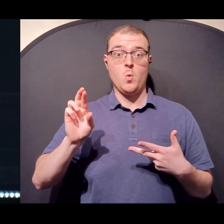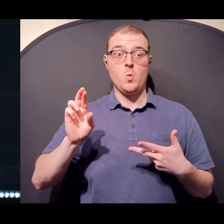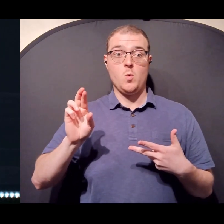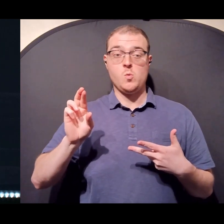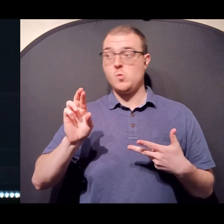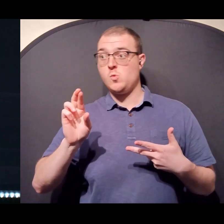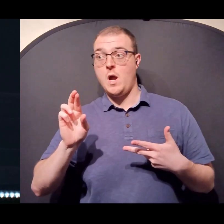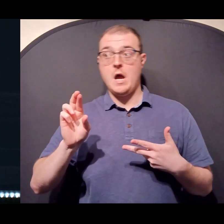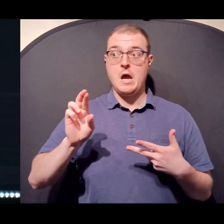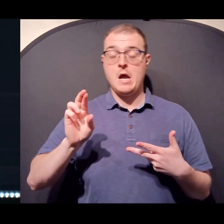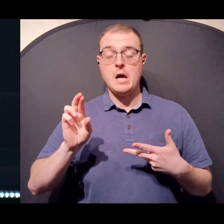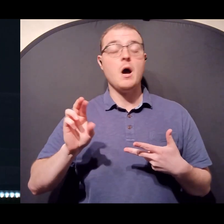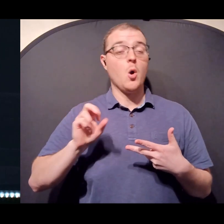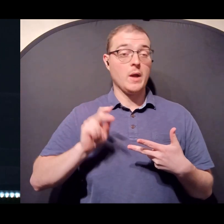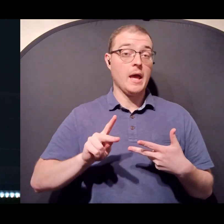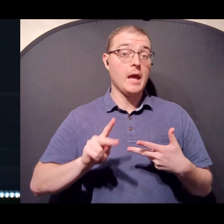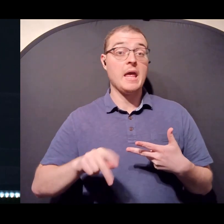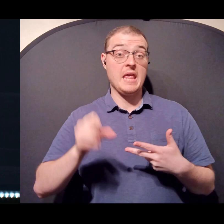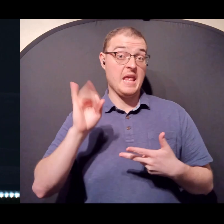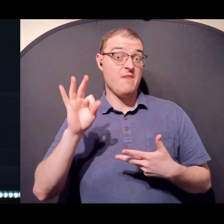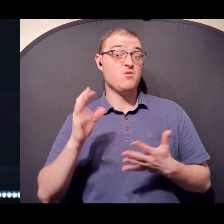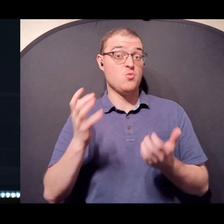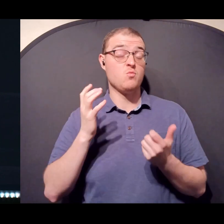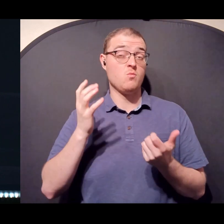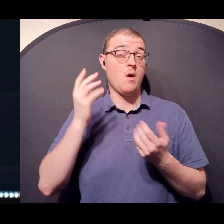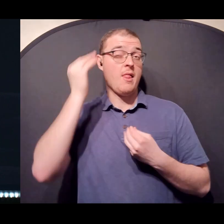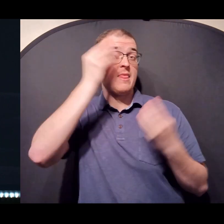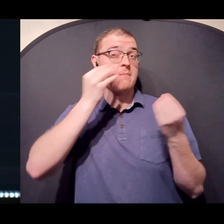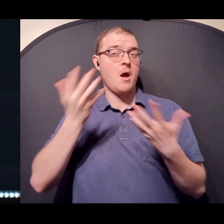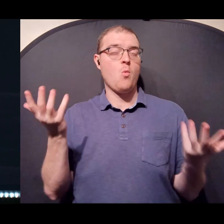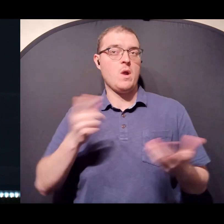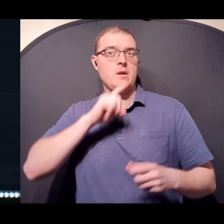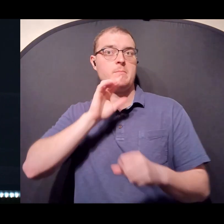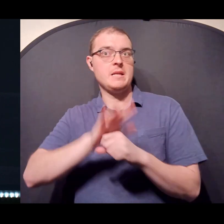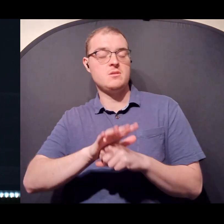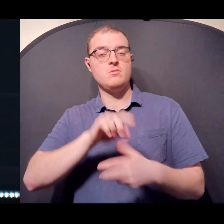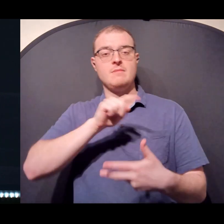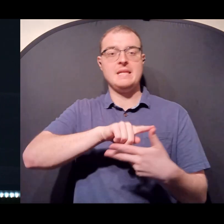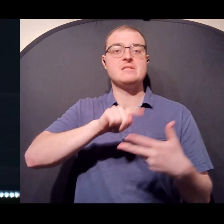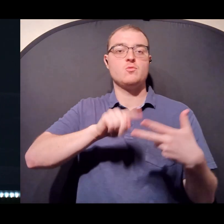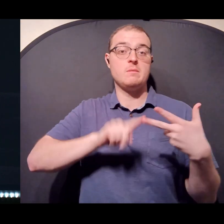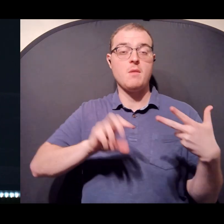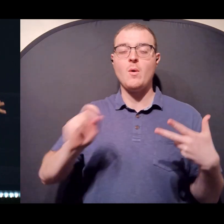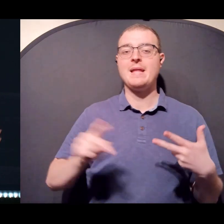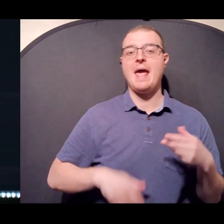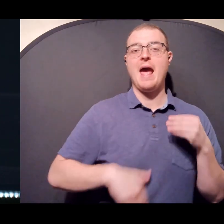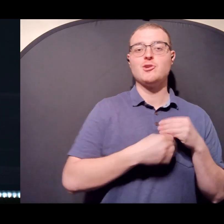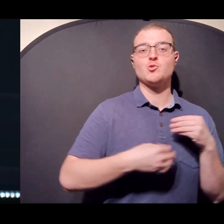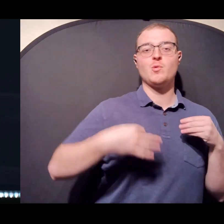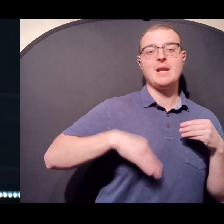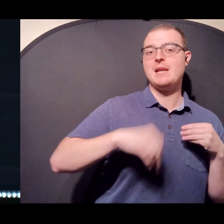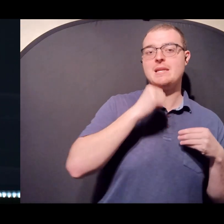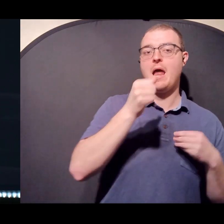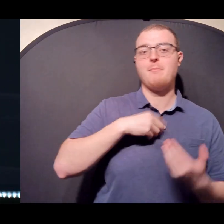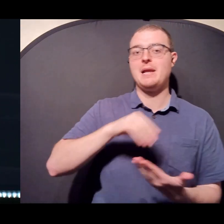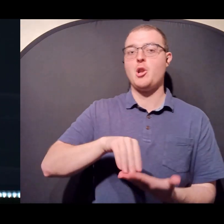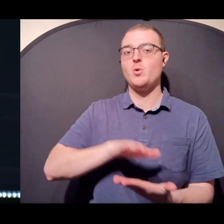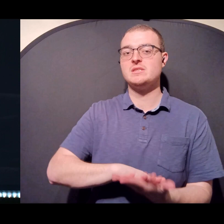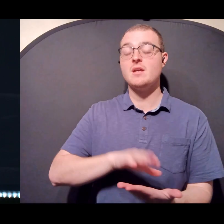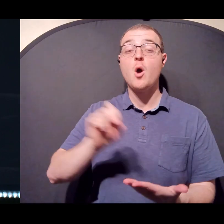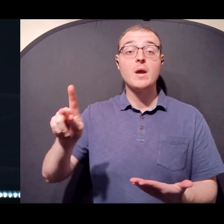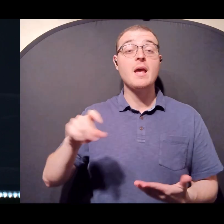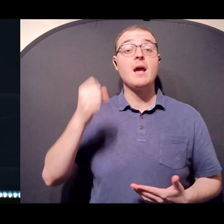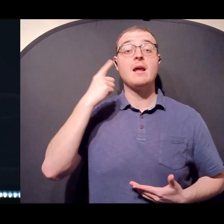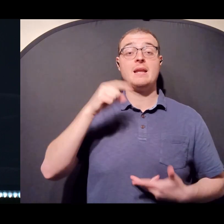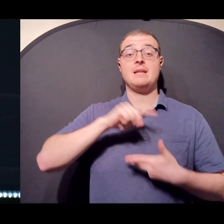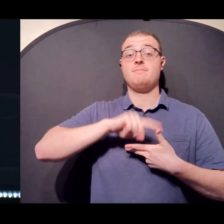Uh-oh. If you're ever wondering what you want to commit your life to, commit to the big three. This is extra credit. It's not my notes. But the